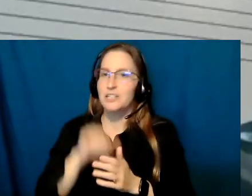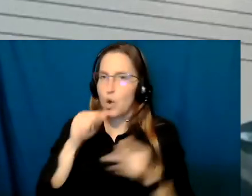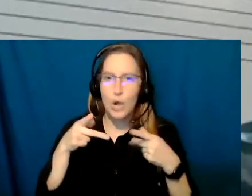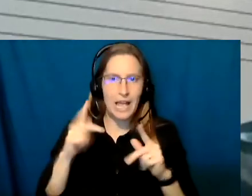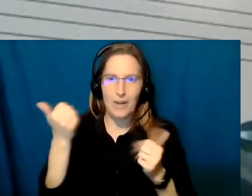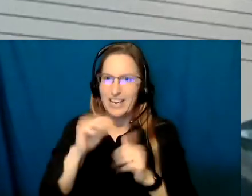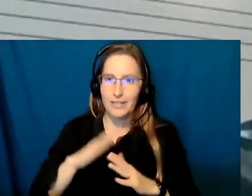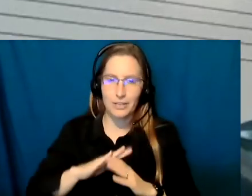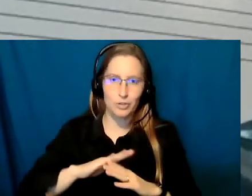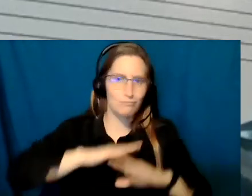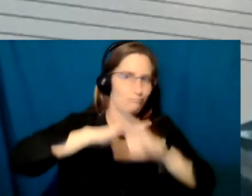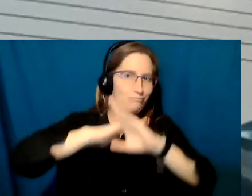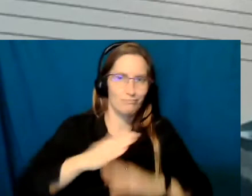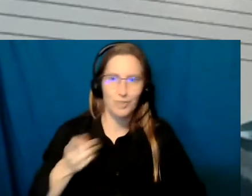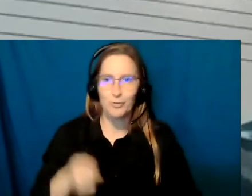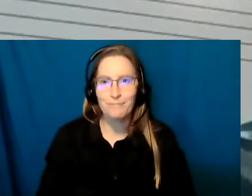hold you back.